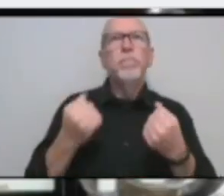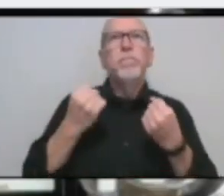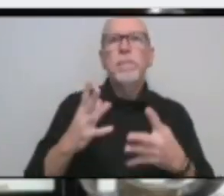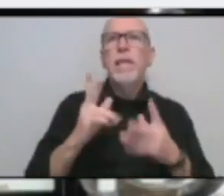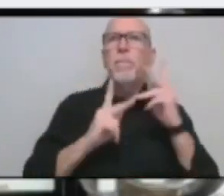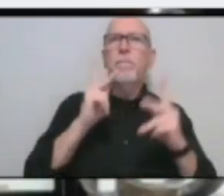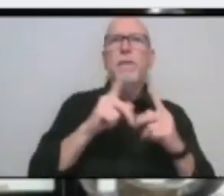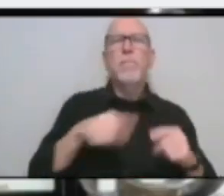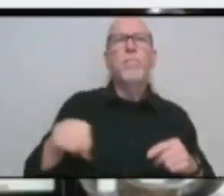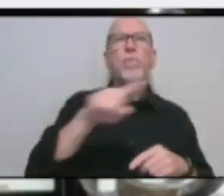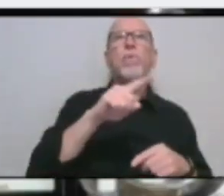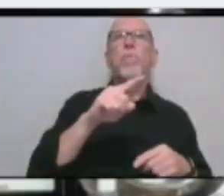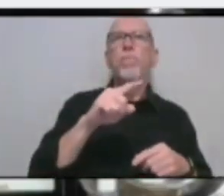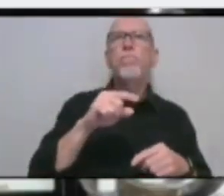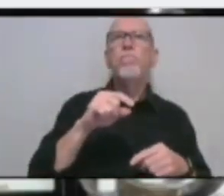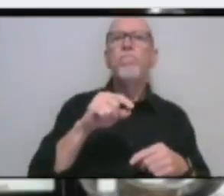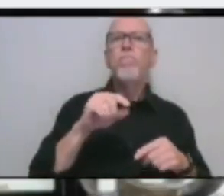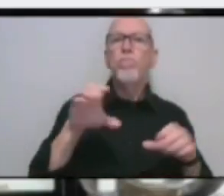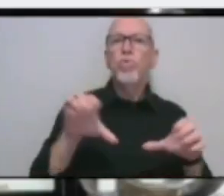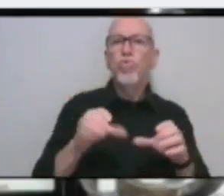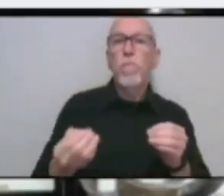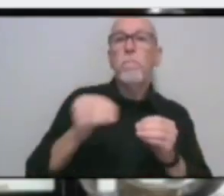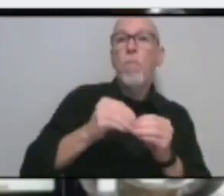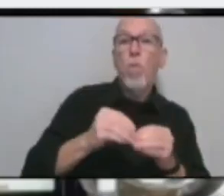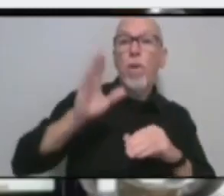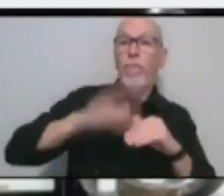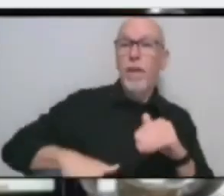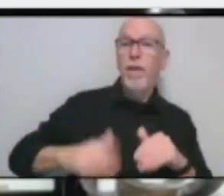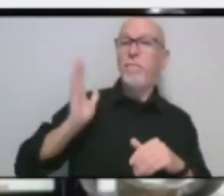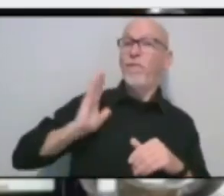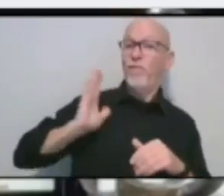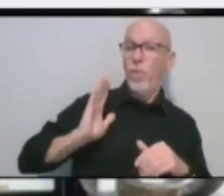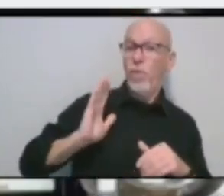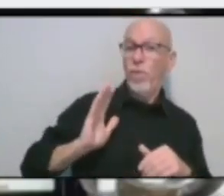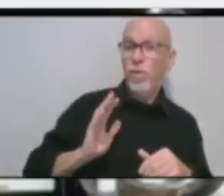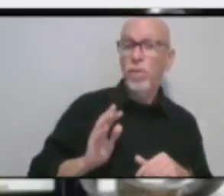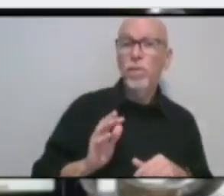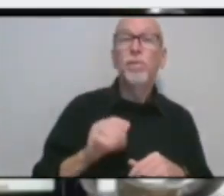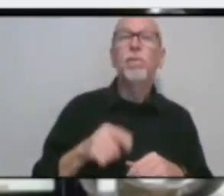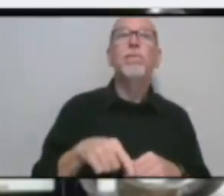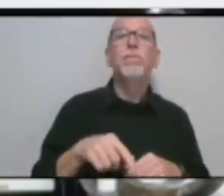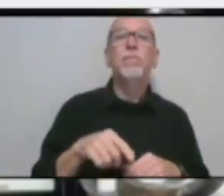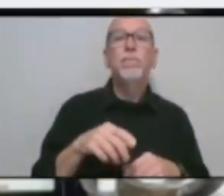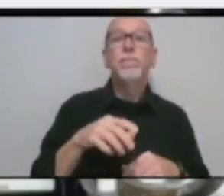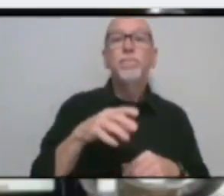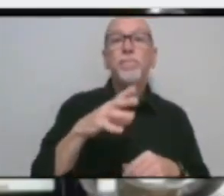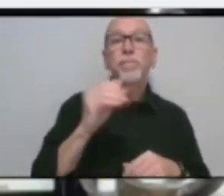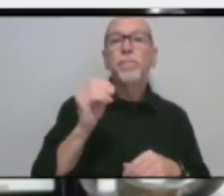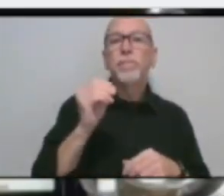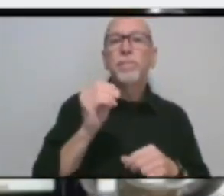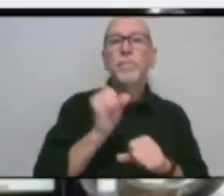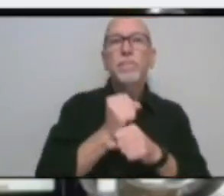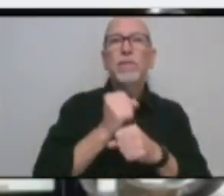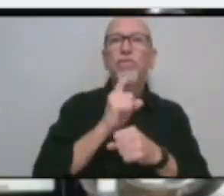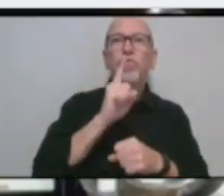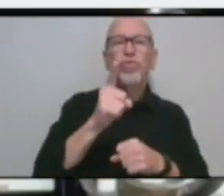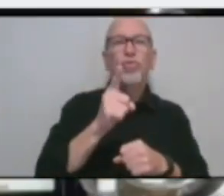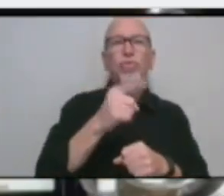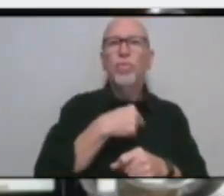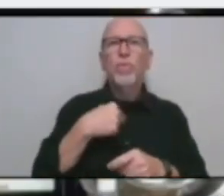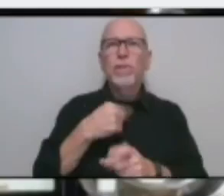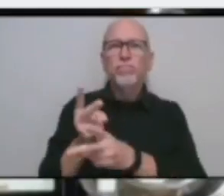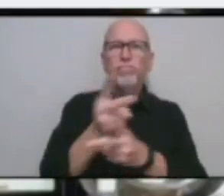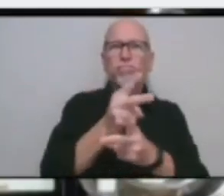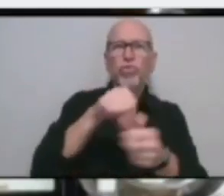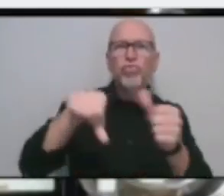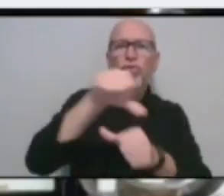are doing even more than they were doing prior, putting others above self and